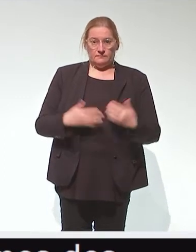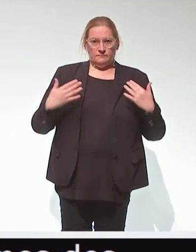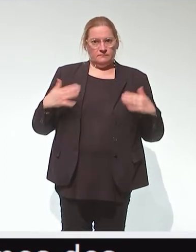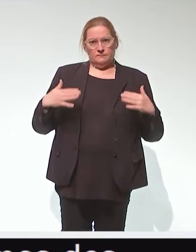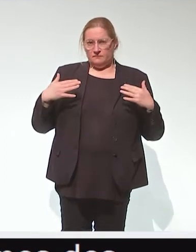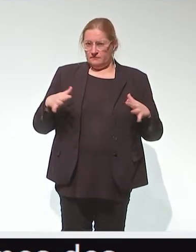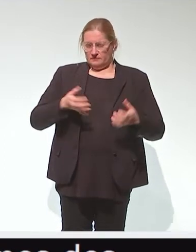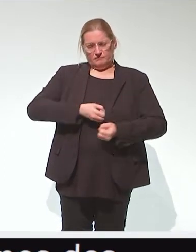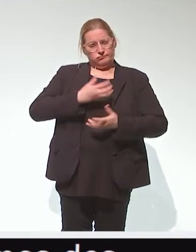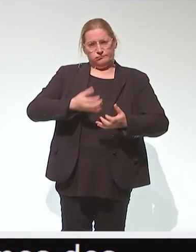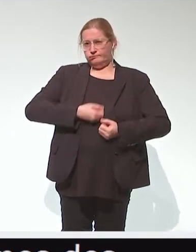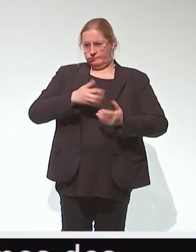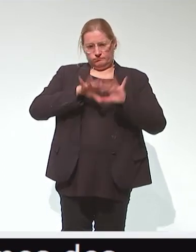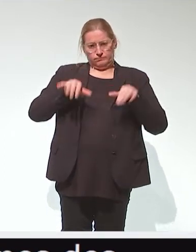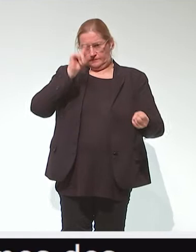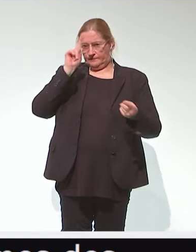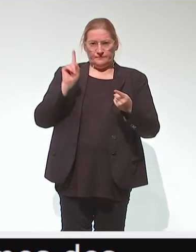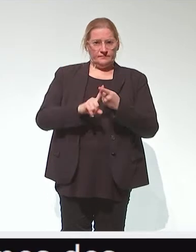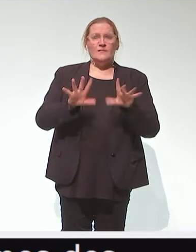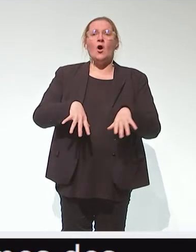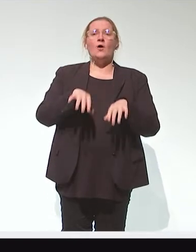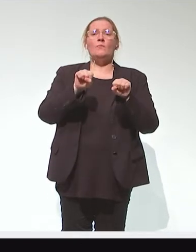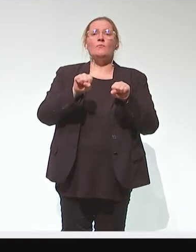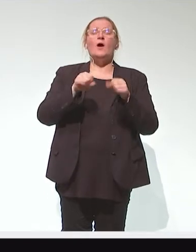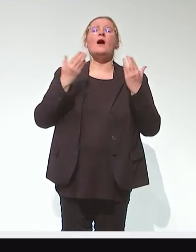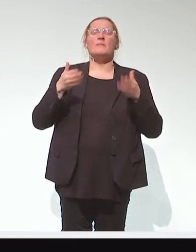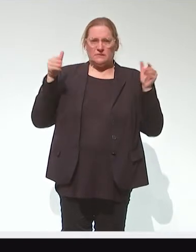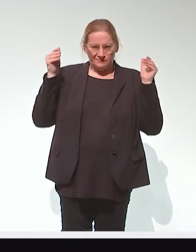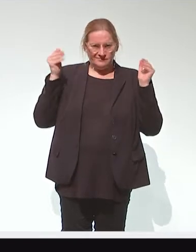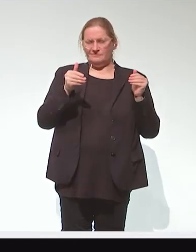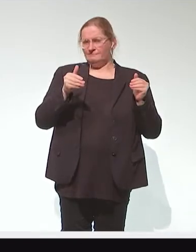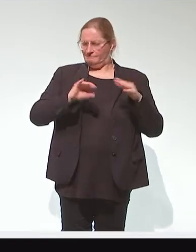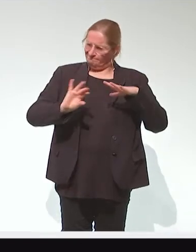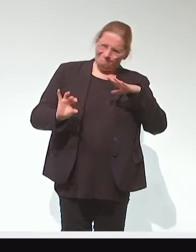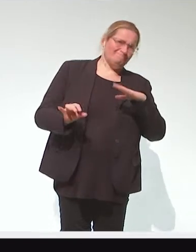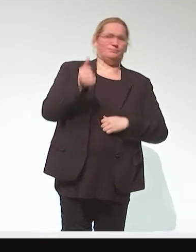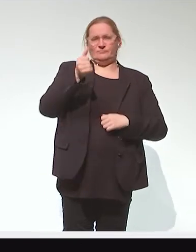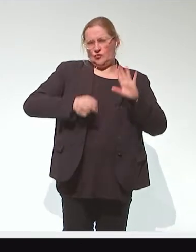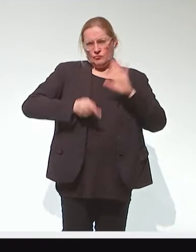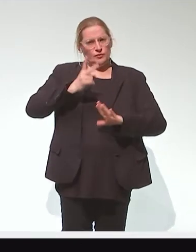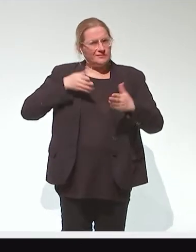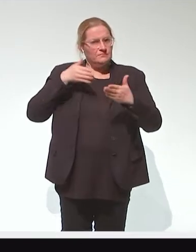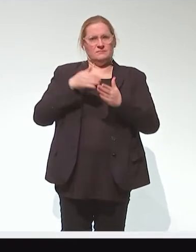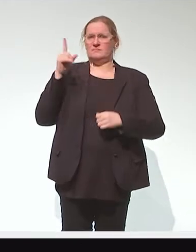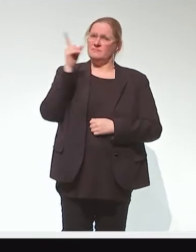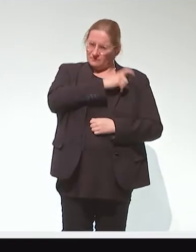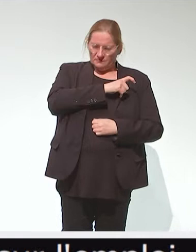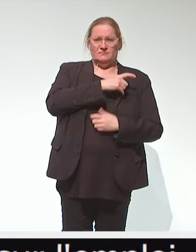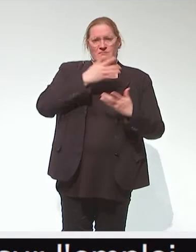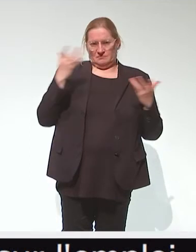We have a lot to tell each other about employment. Maybe we should start with the